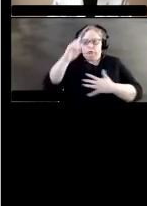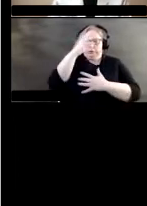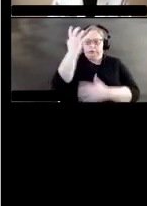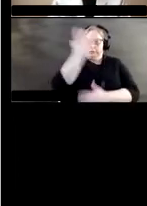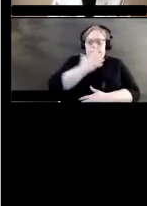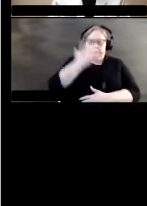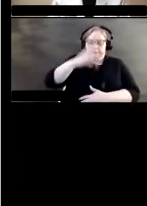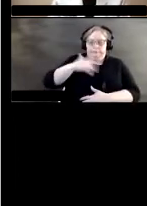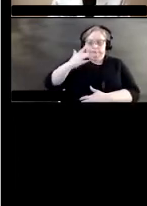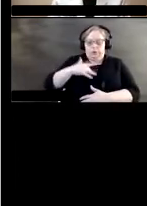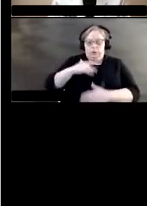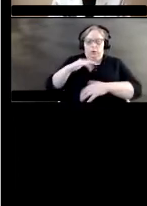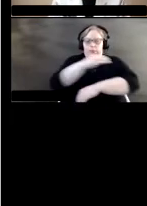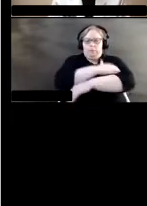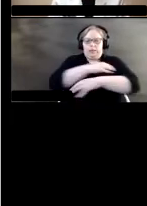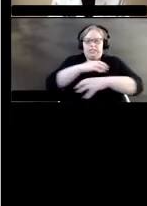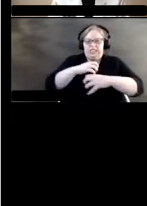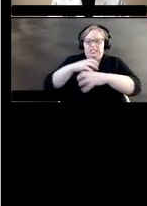muscle cramps.